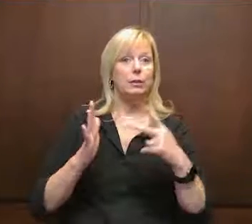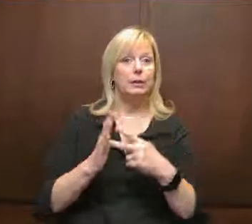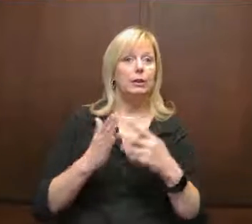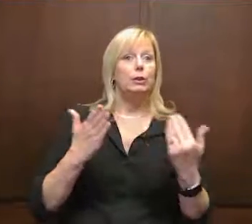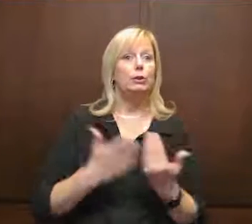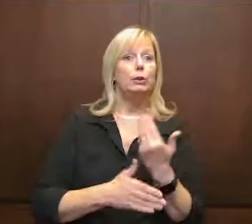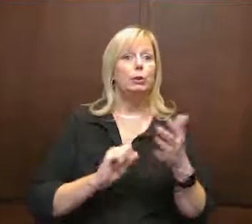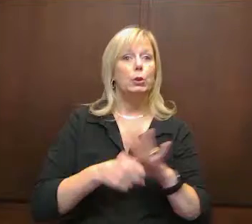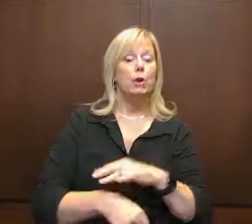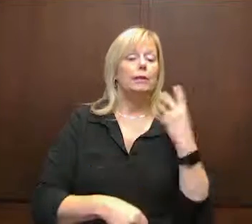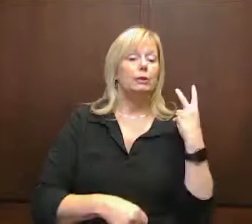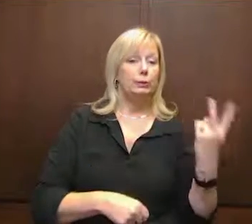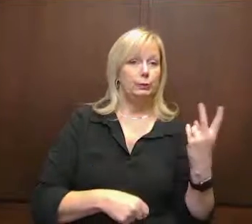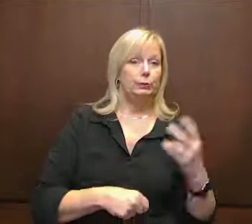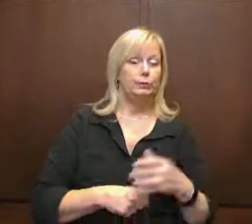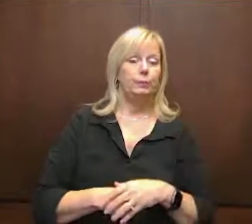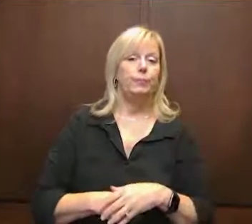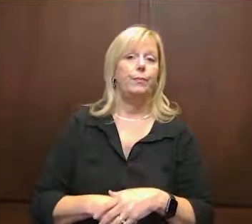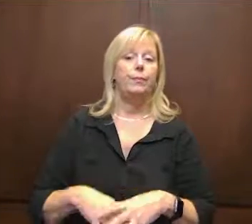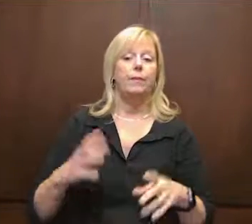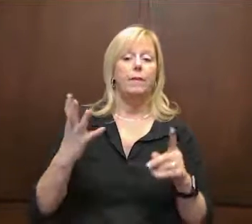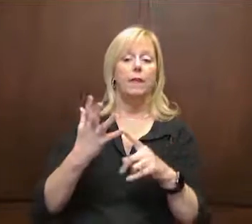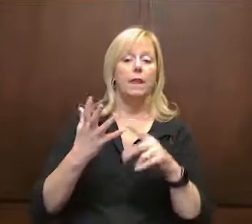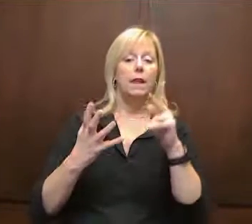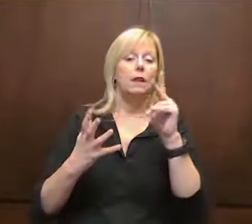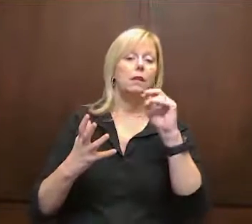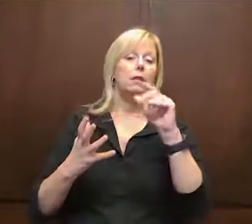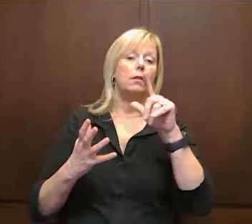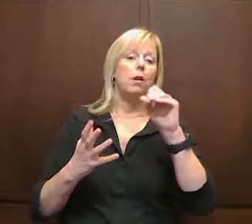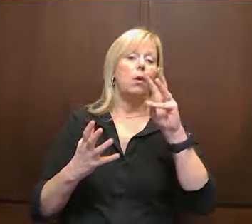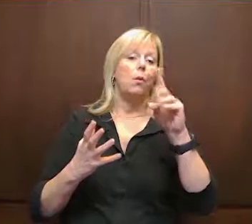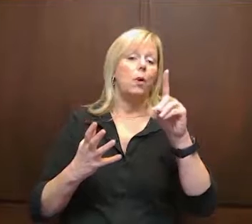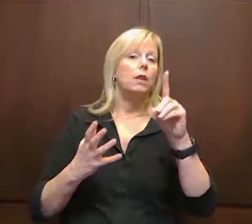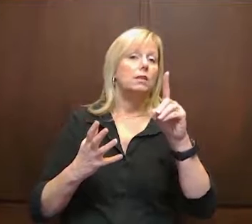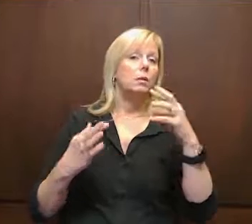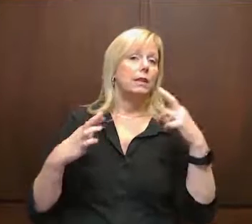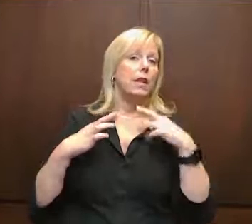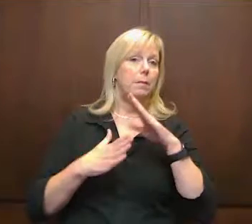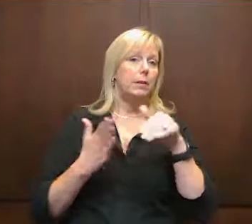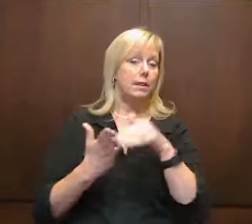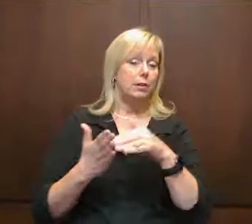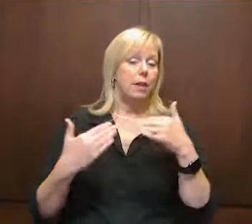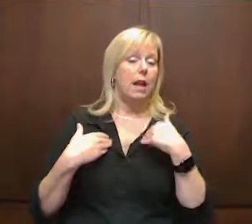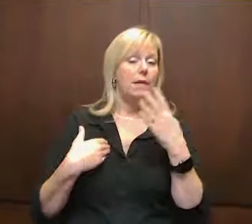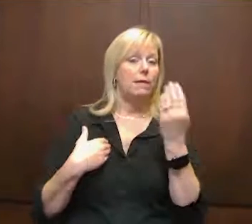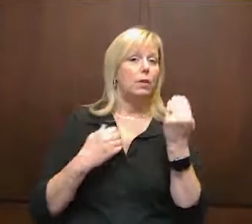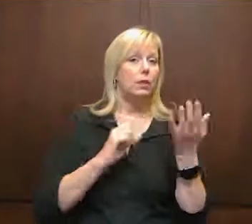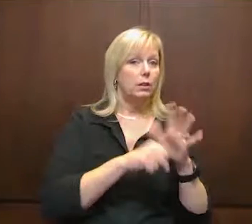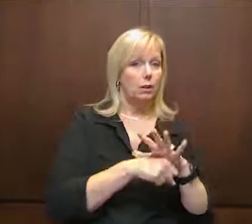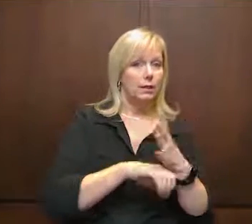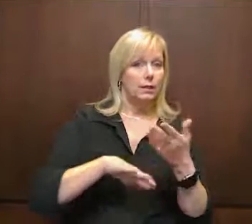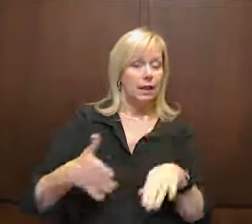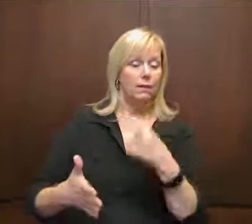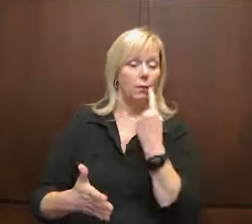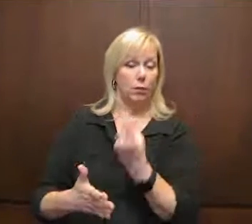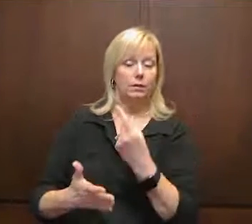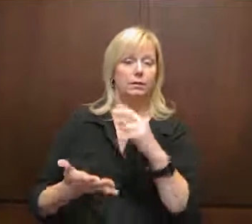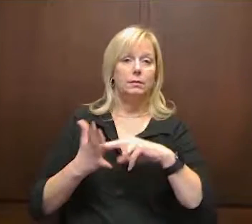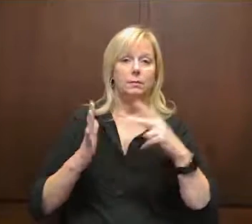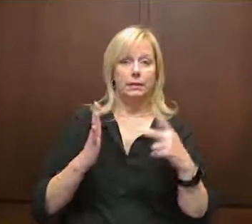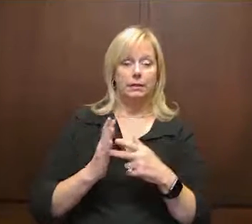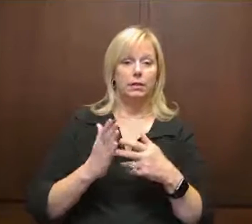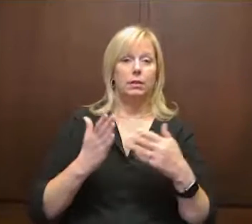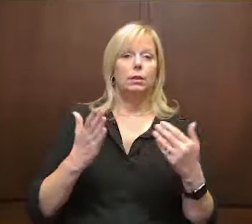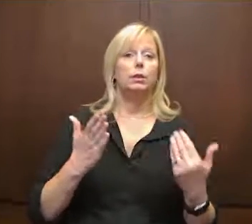an increase of 2 cases. Knollwood Retirement Center in Caseyville has 14 cases and 1 death. That is